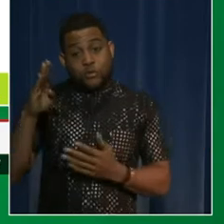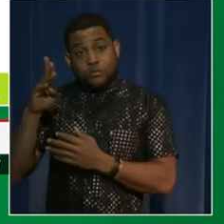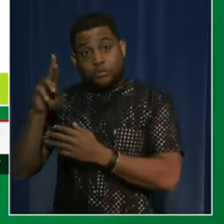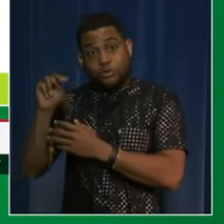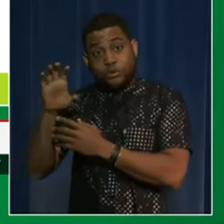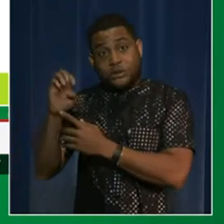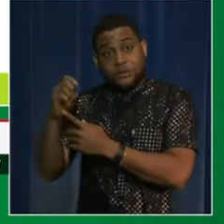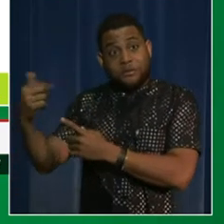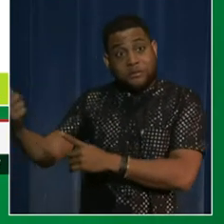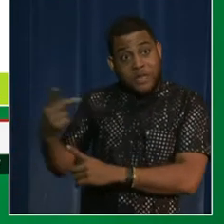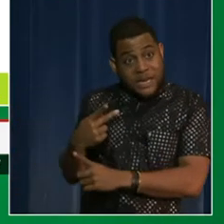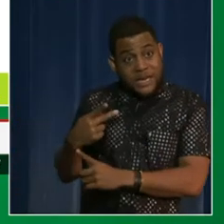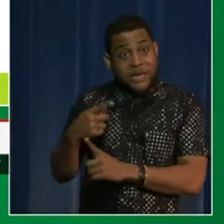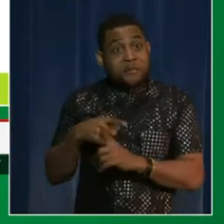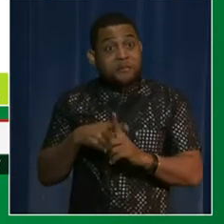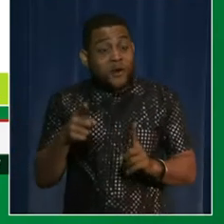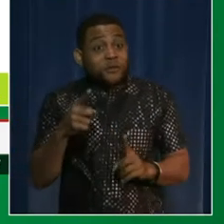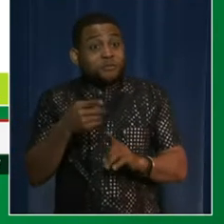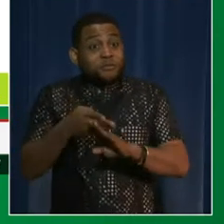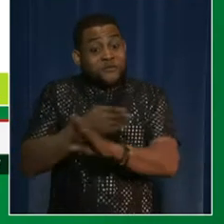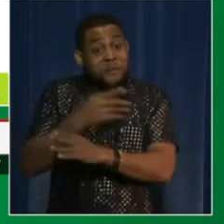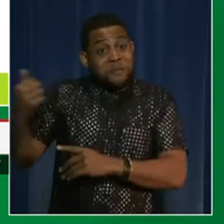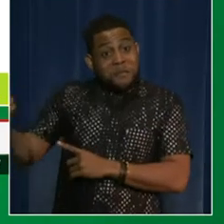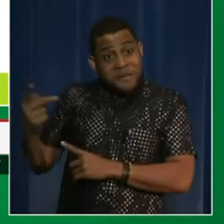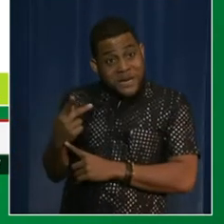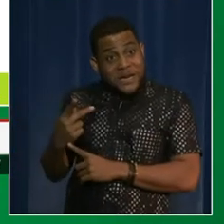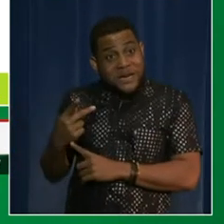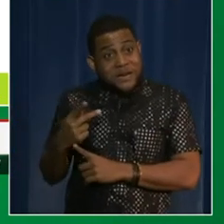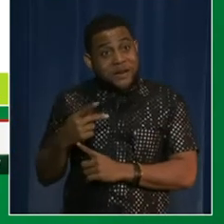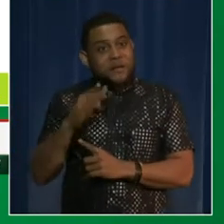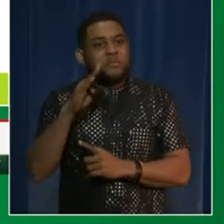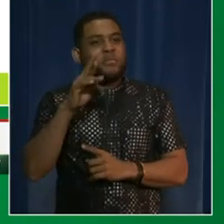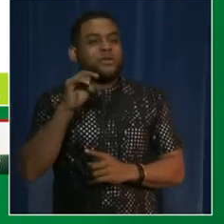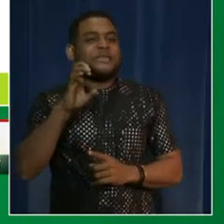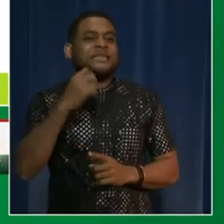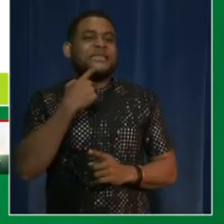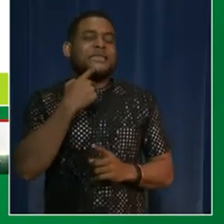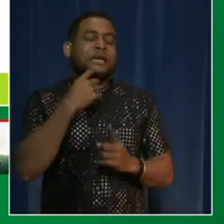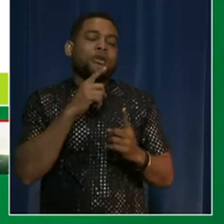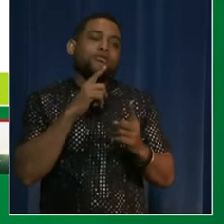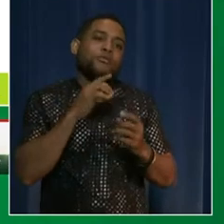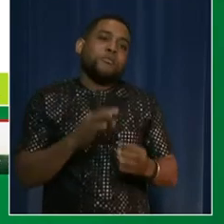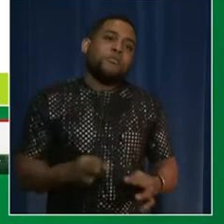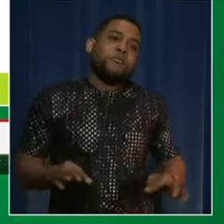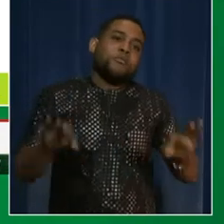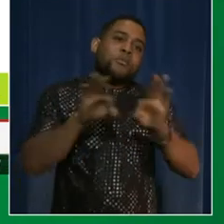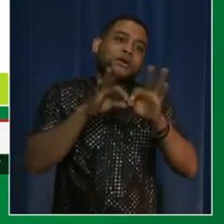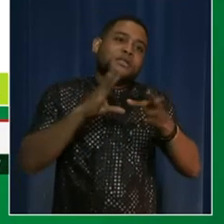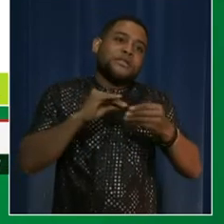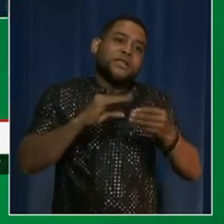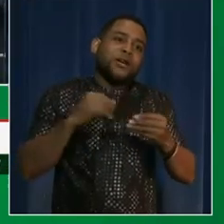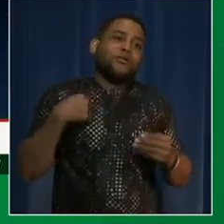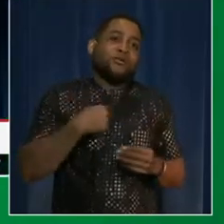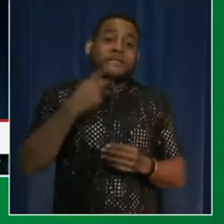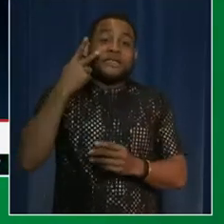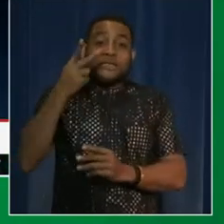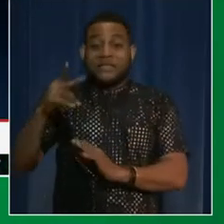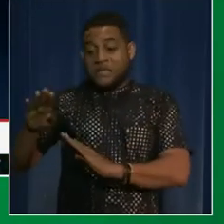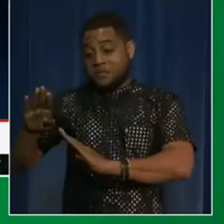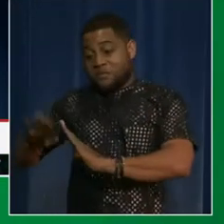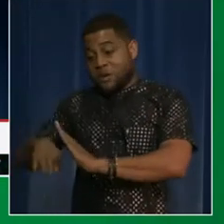need your help on something, because Bruce said an important phrase, which you see at the very bottom of the stage here.